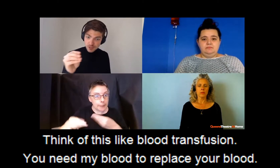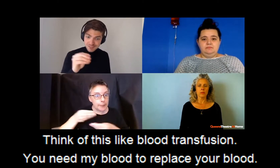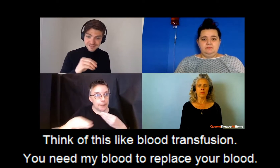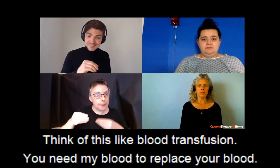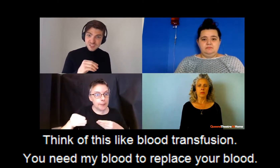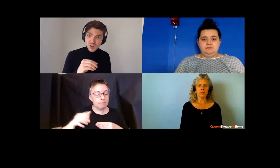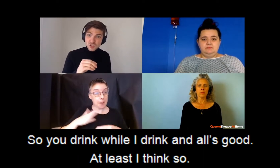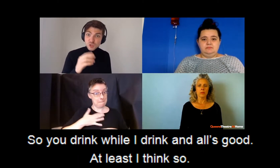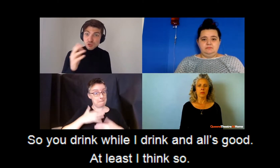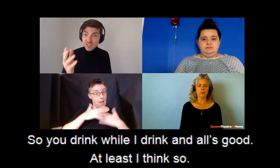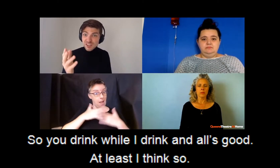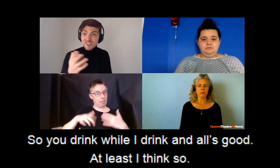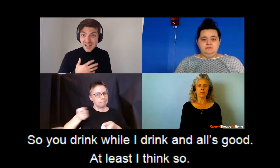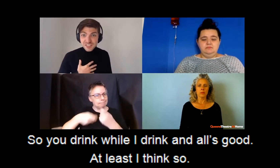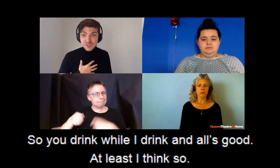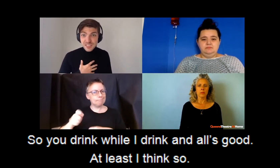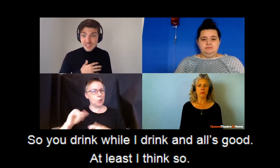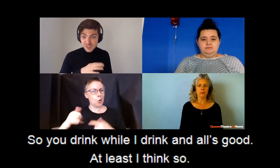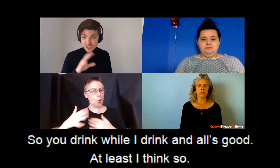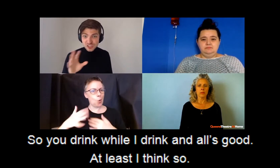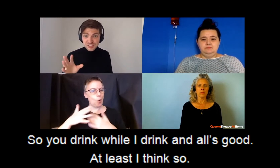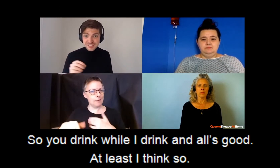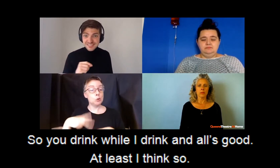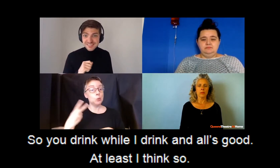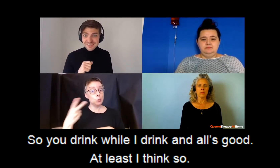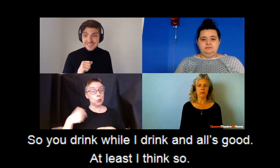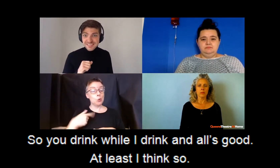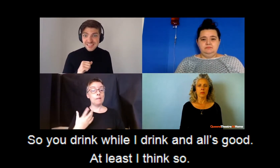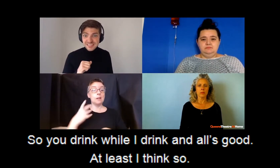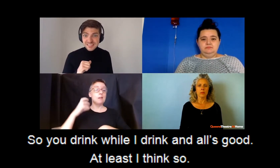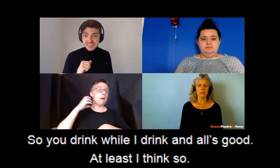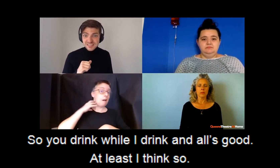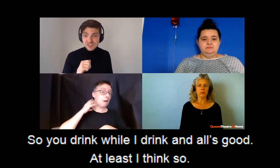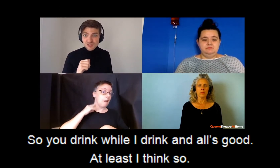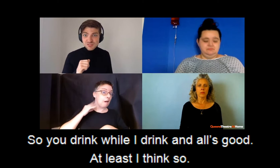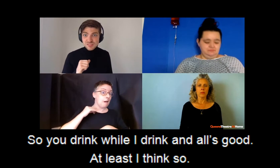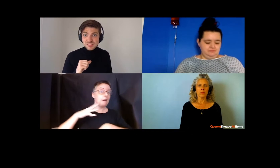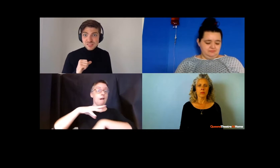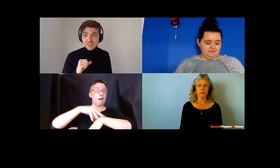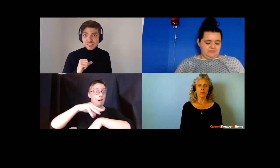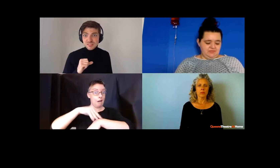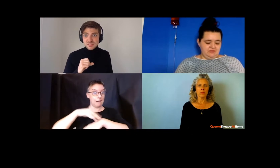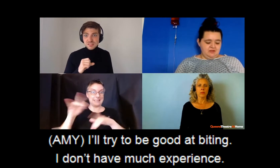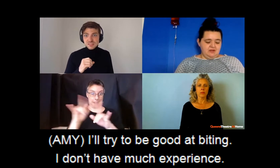replace your blood. So you drink while I drink and all's good. At least I think so.